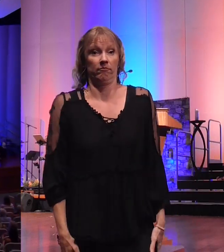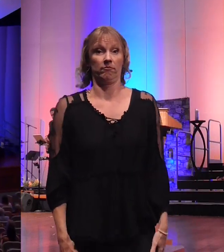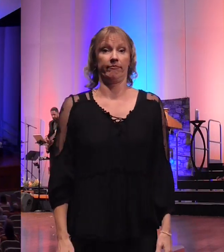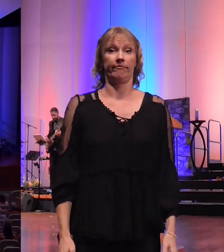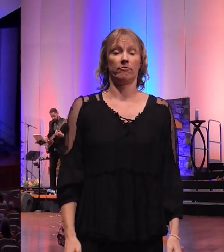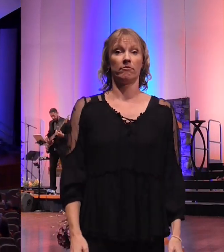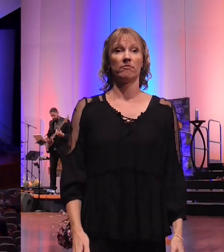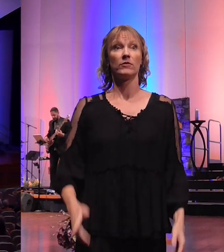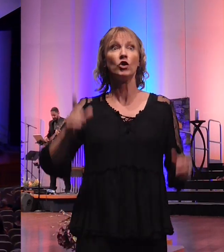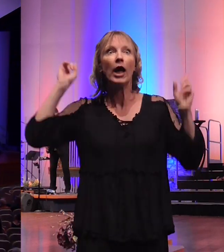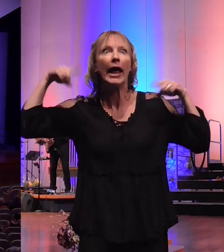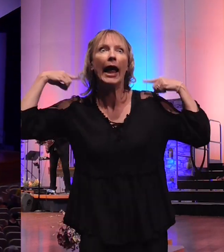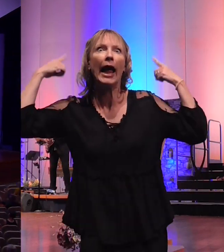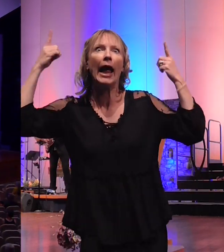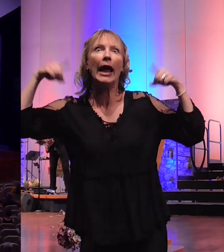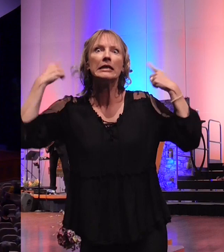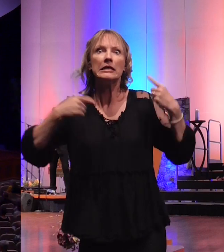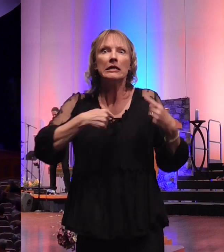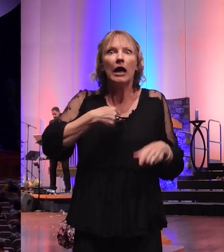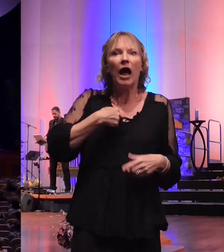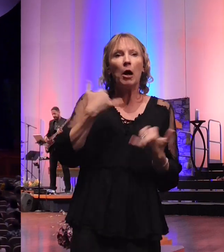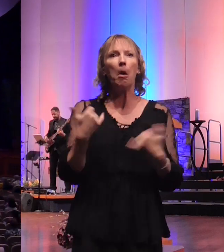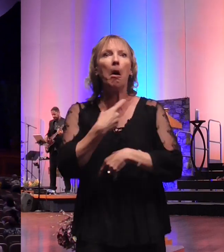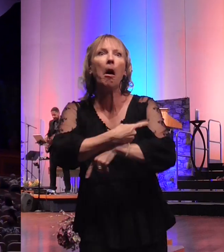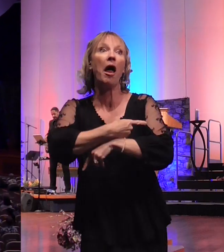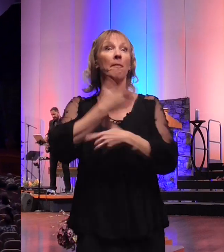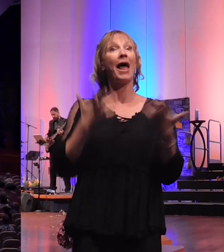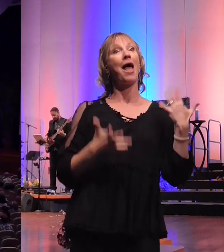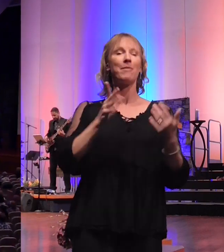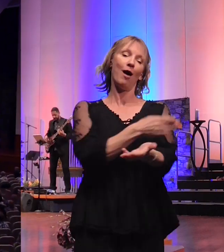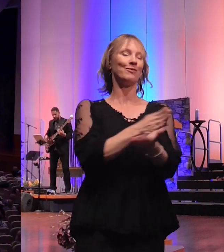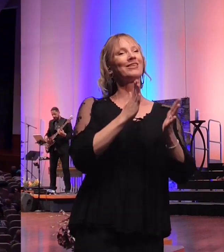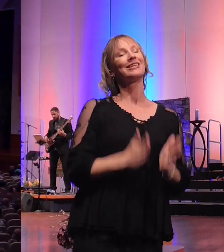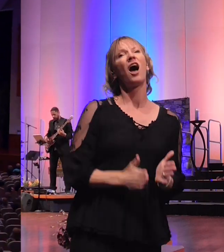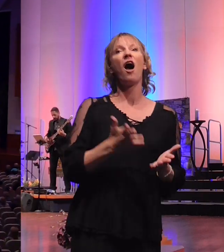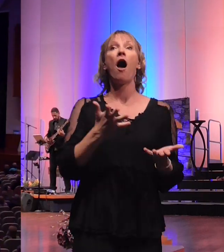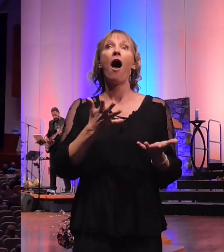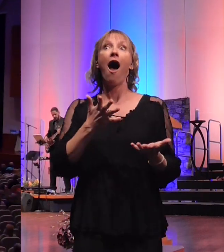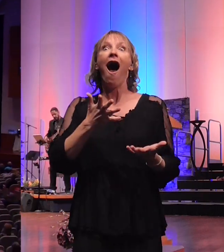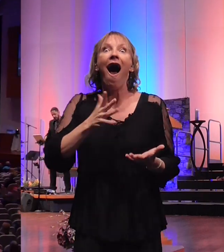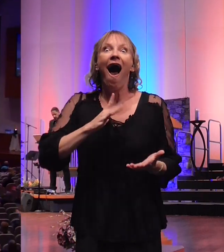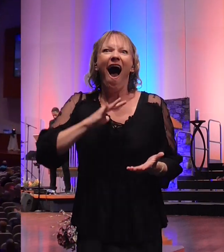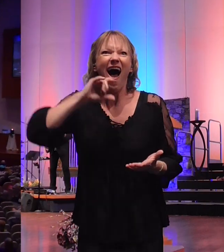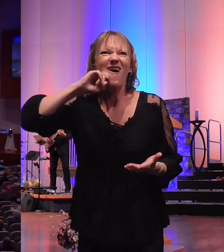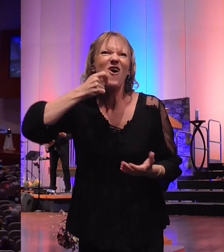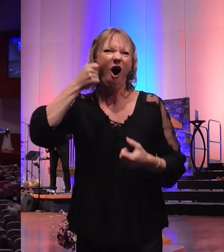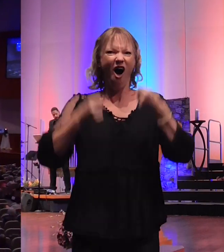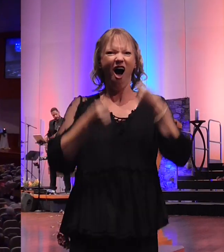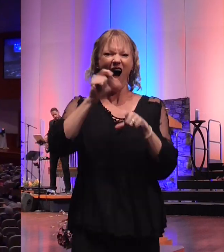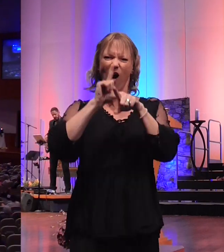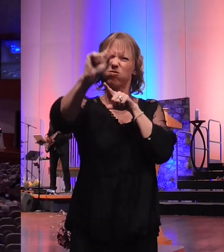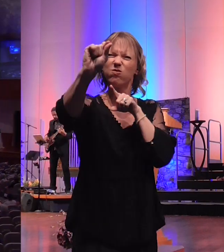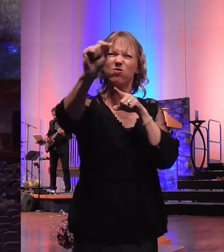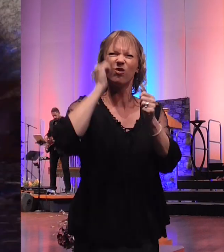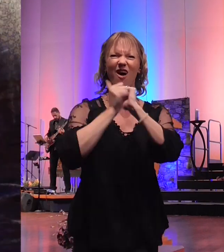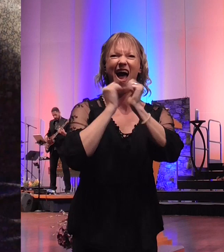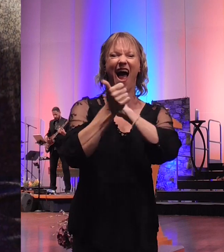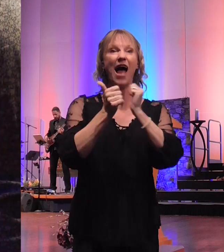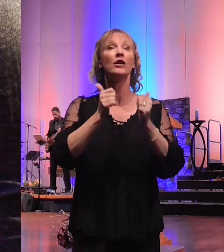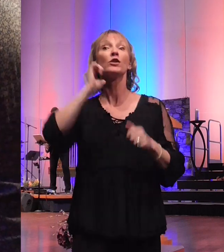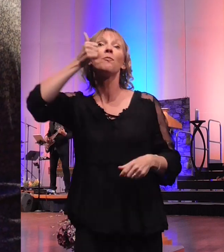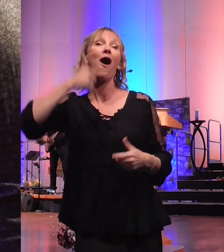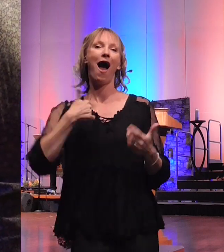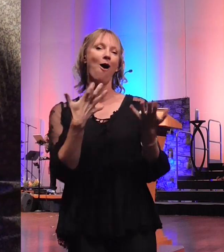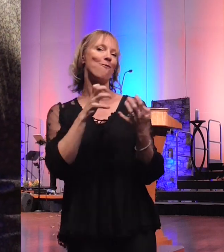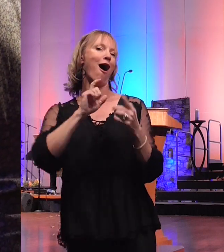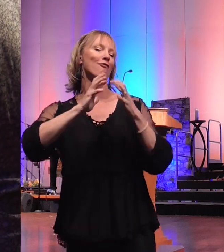No, crazy me. Today I may become a rock star. Then again, it would be so cool to drive a NASCAR. Tomorrow I might